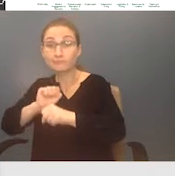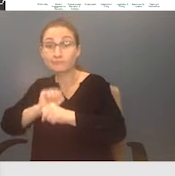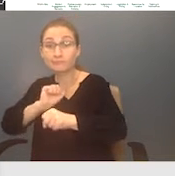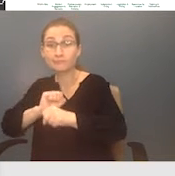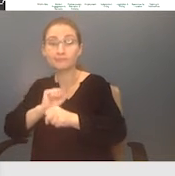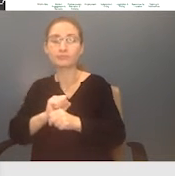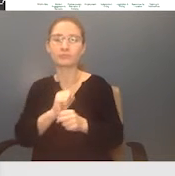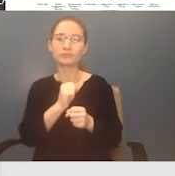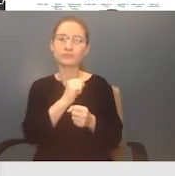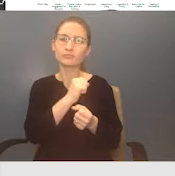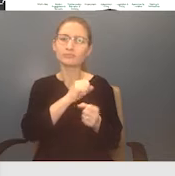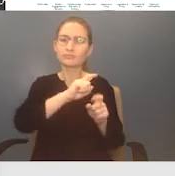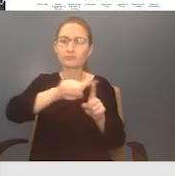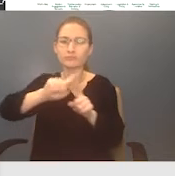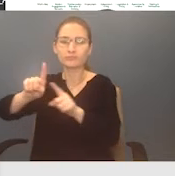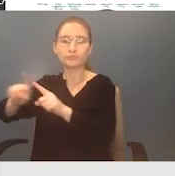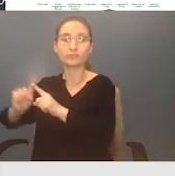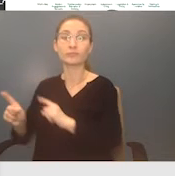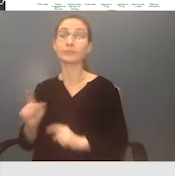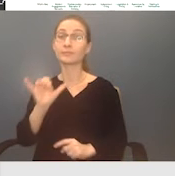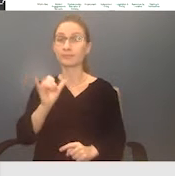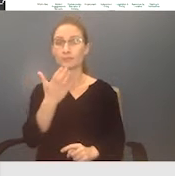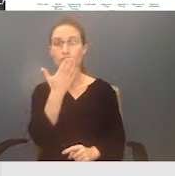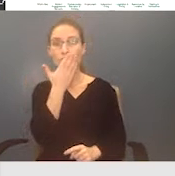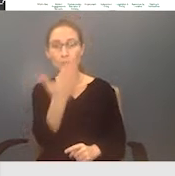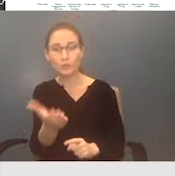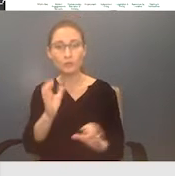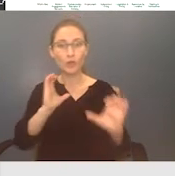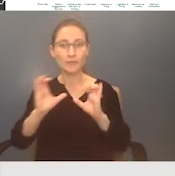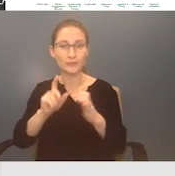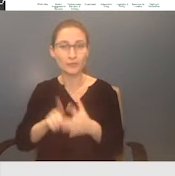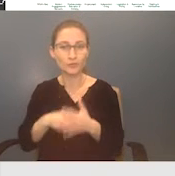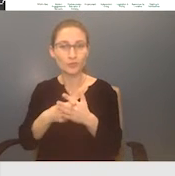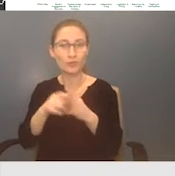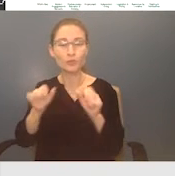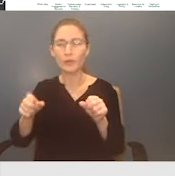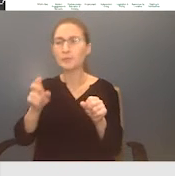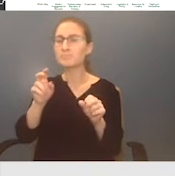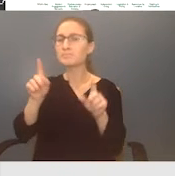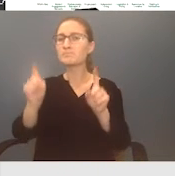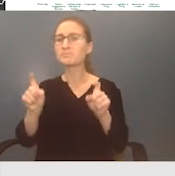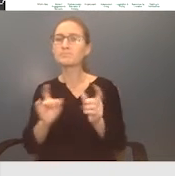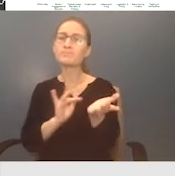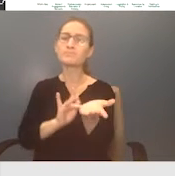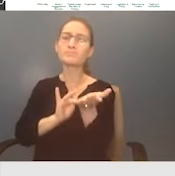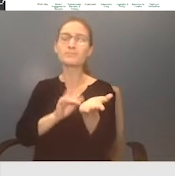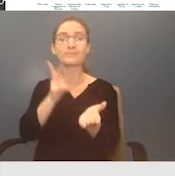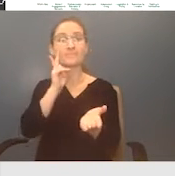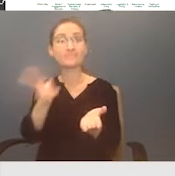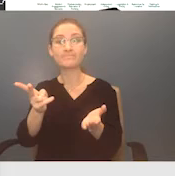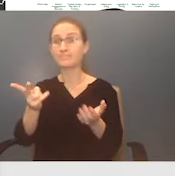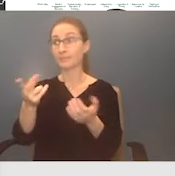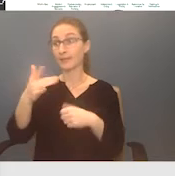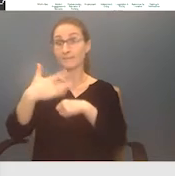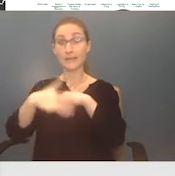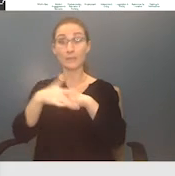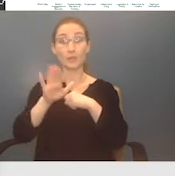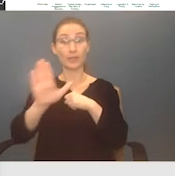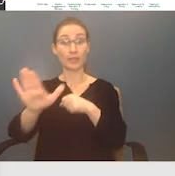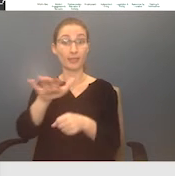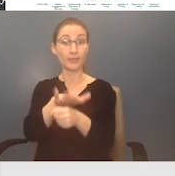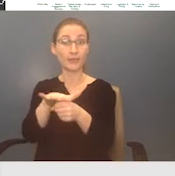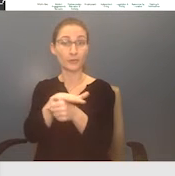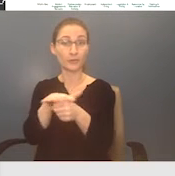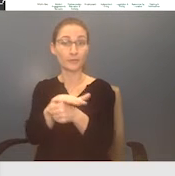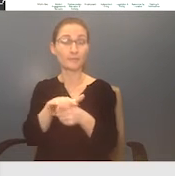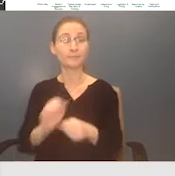instruction. And this is a great conversation starter to see what's available in your school district in terms of extended